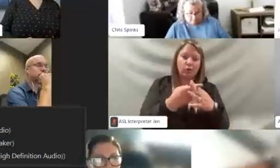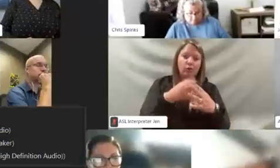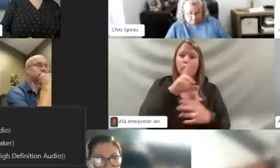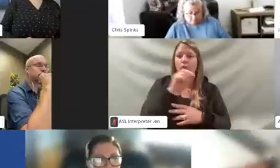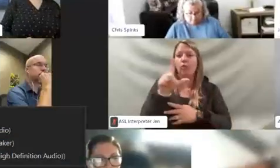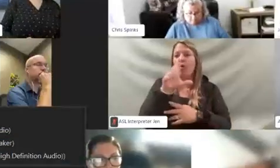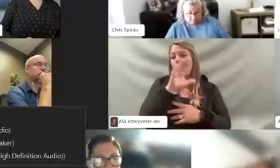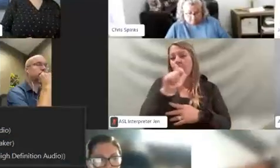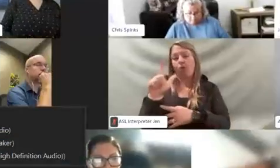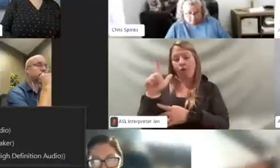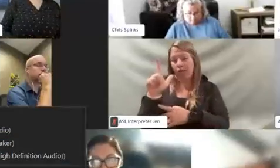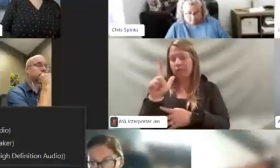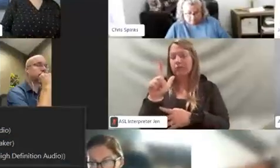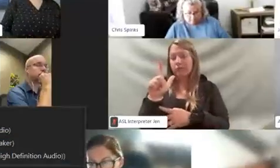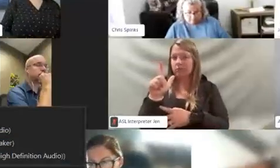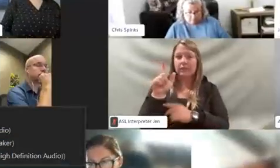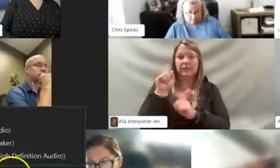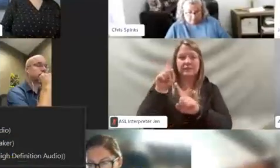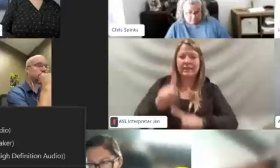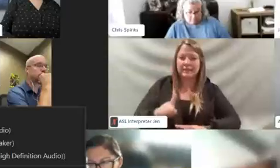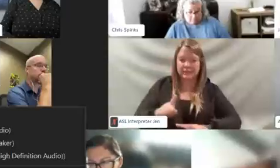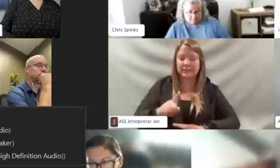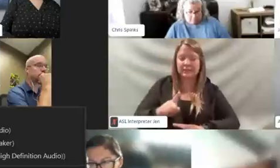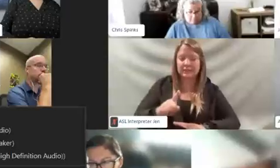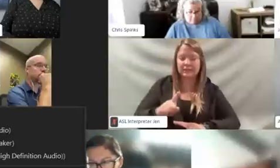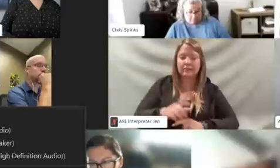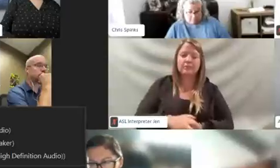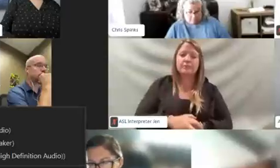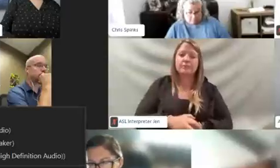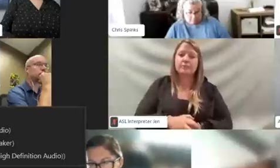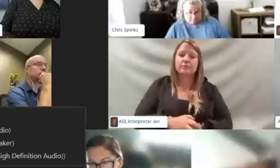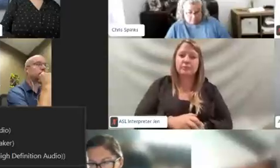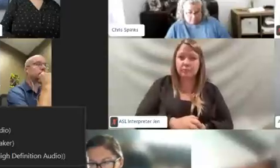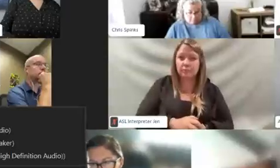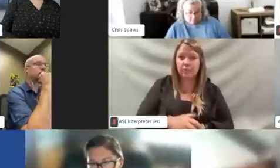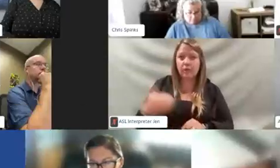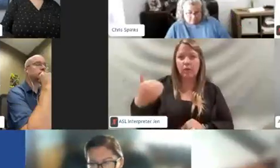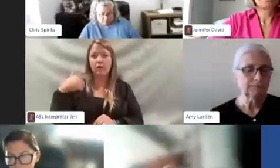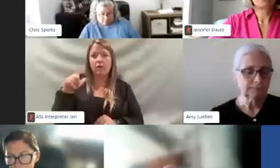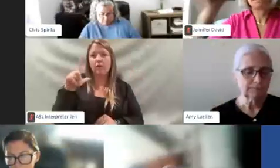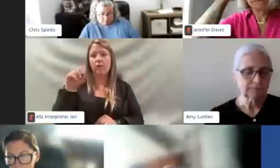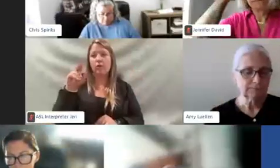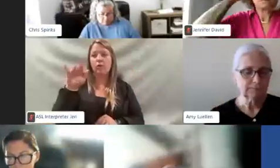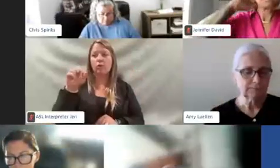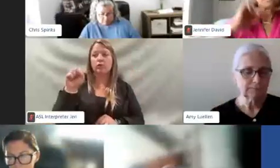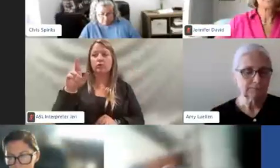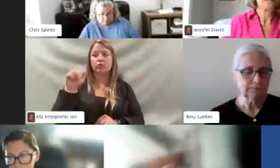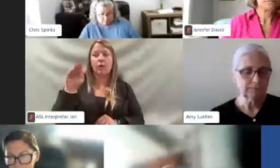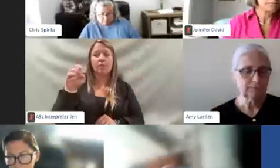call of attendance. So we have Louis Roman.